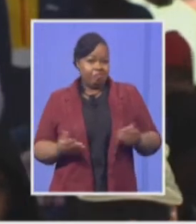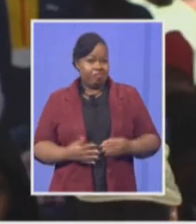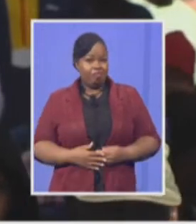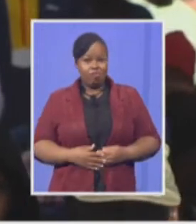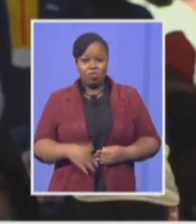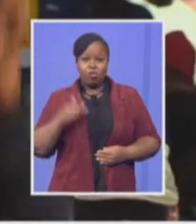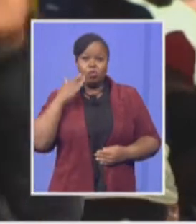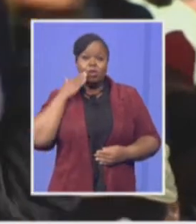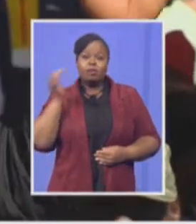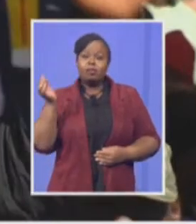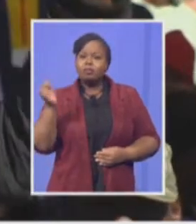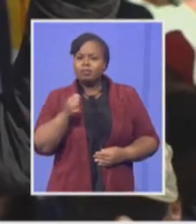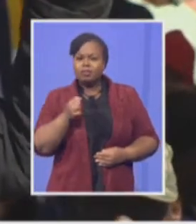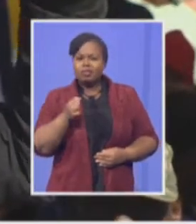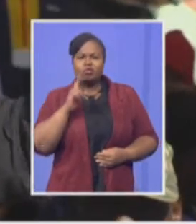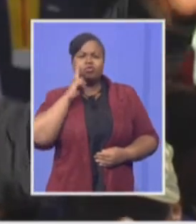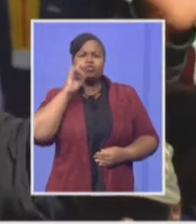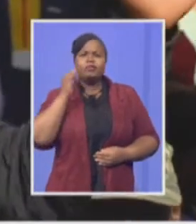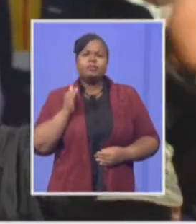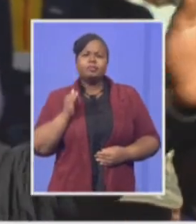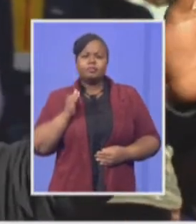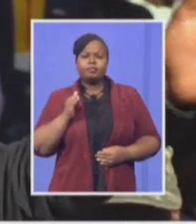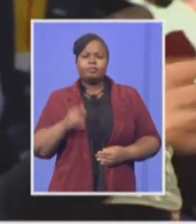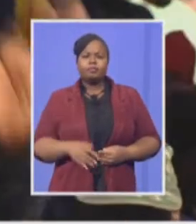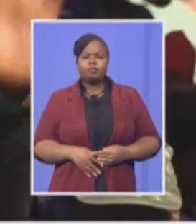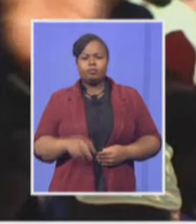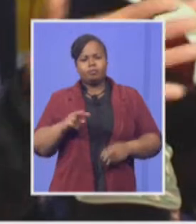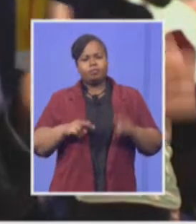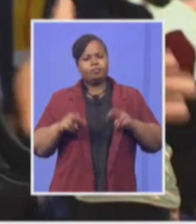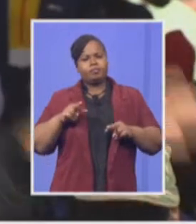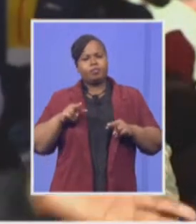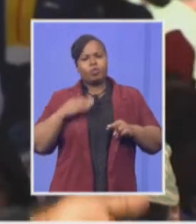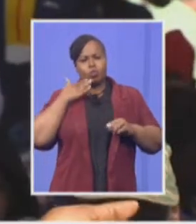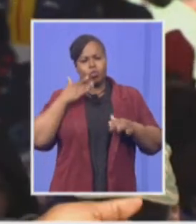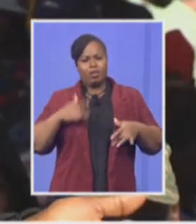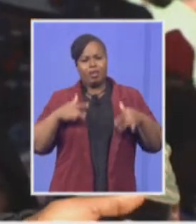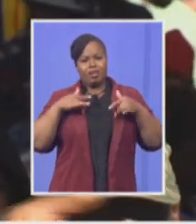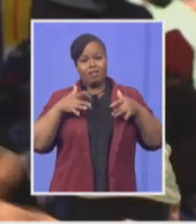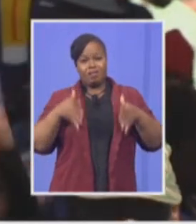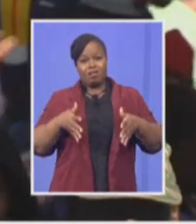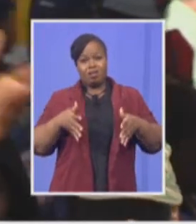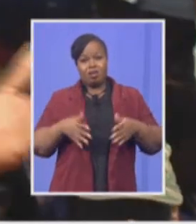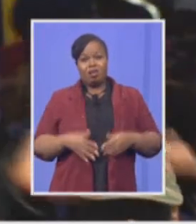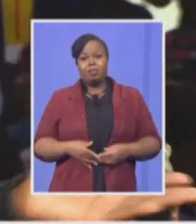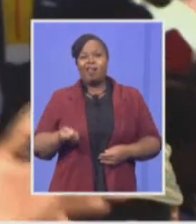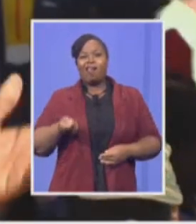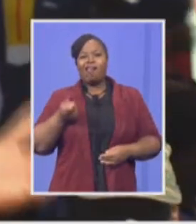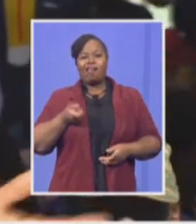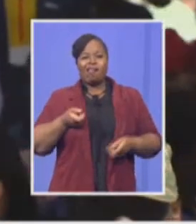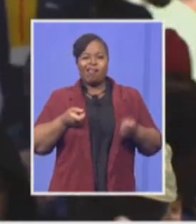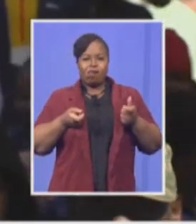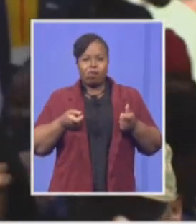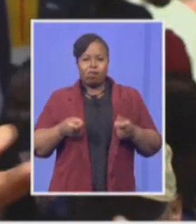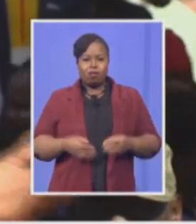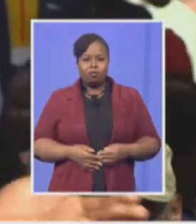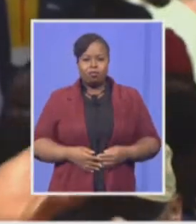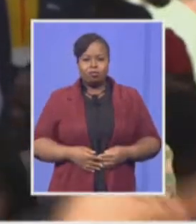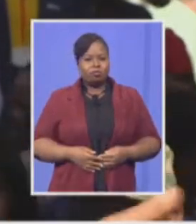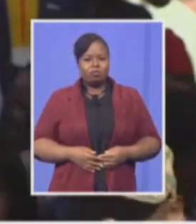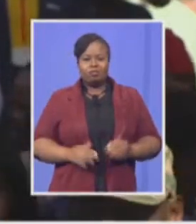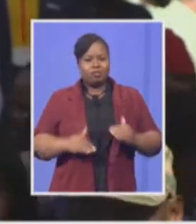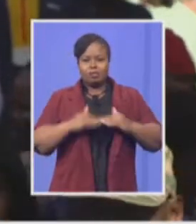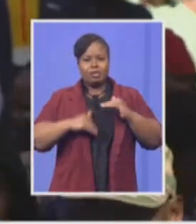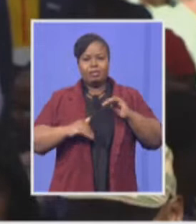kuqhashwa na uyabheka into abakuphi abala eOrlando ngababala ngiyacabanga futhi bafiki na ku10